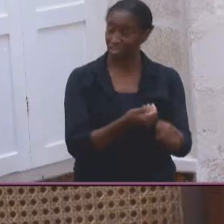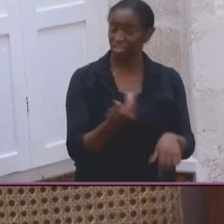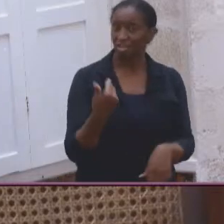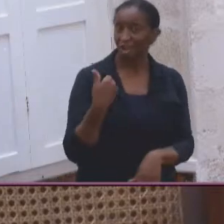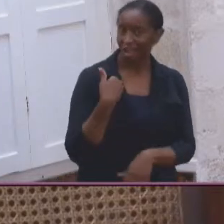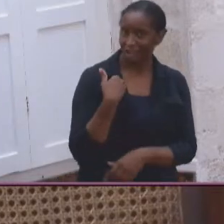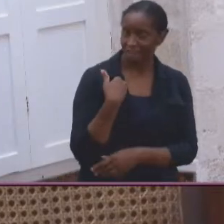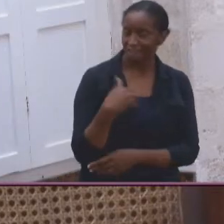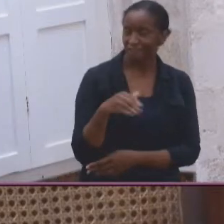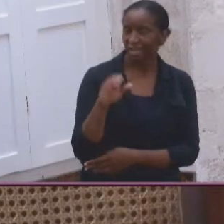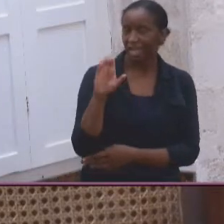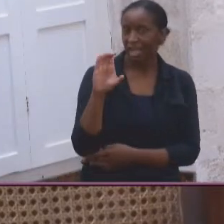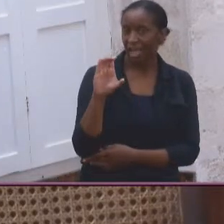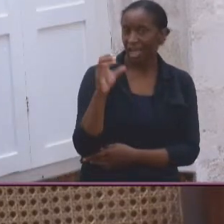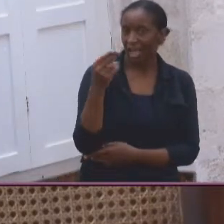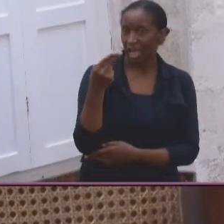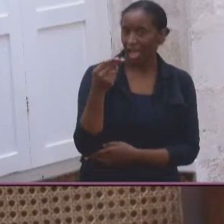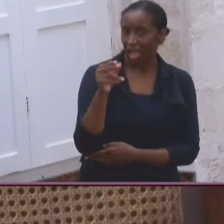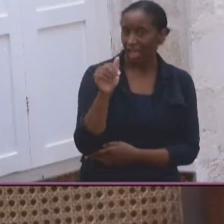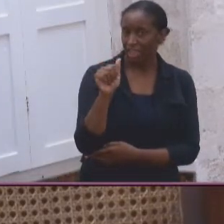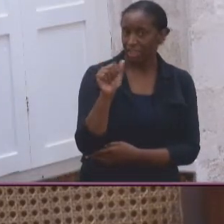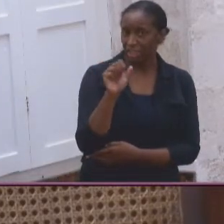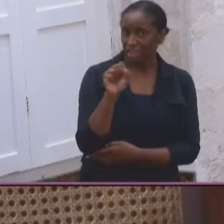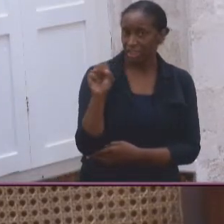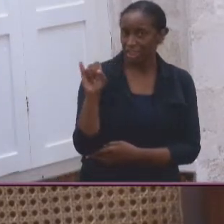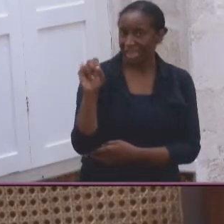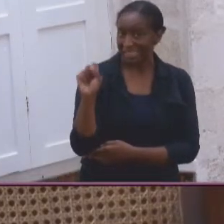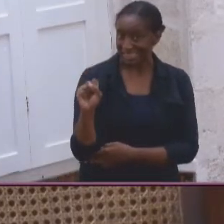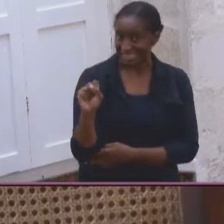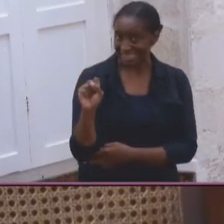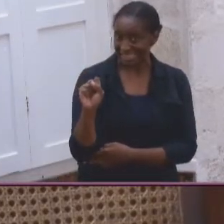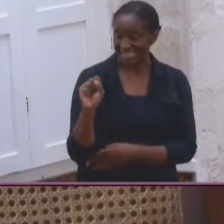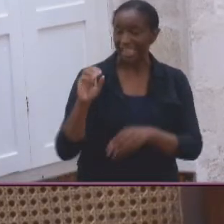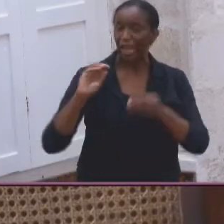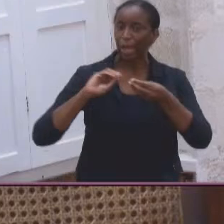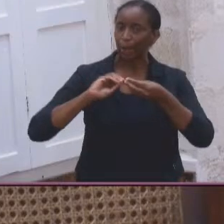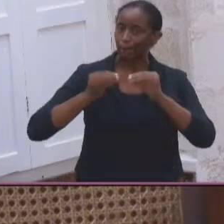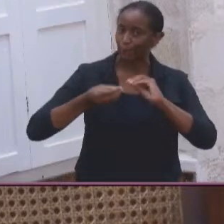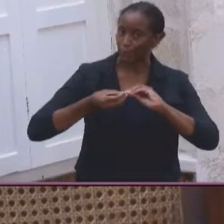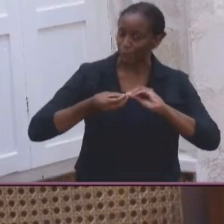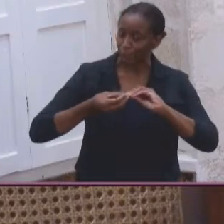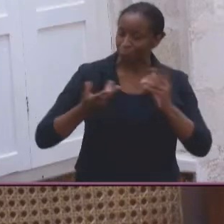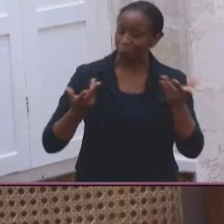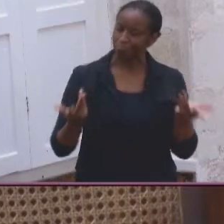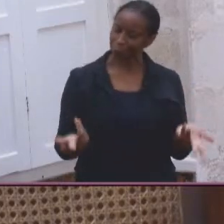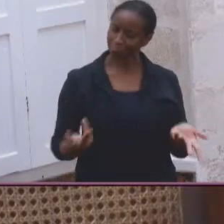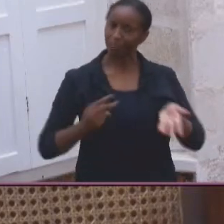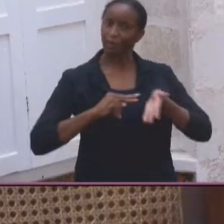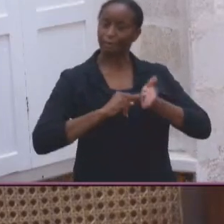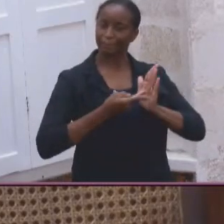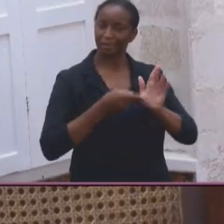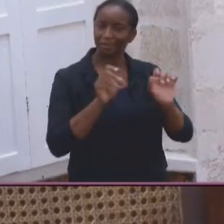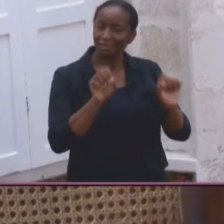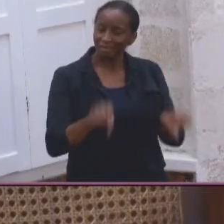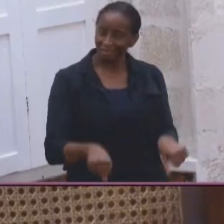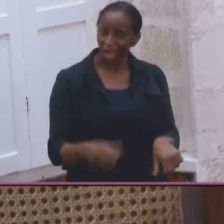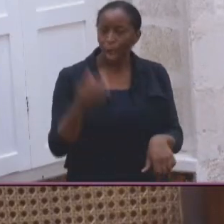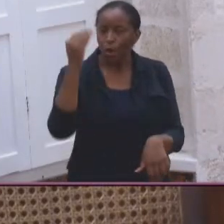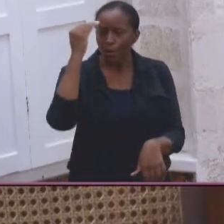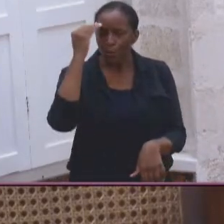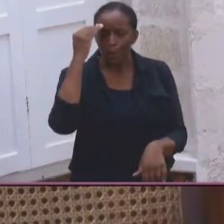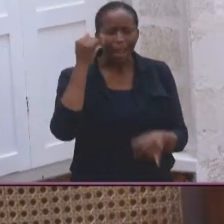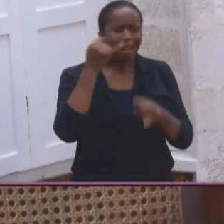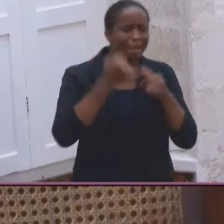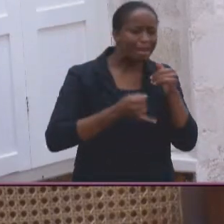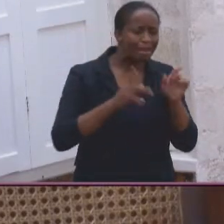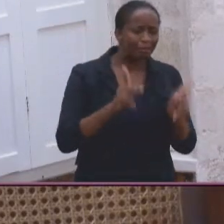don't plan today, sir, to tell you what that legislation should look like. But I'm suggesting that we could perhaps look at